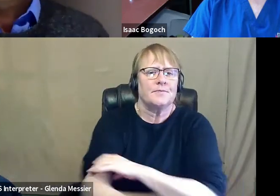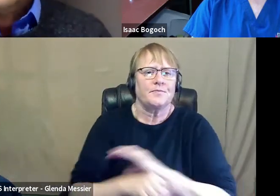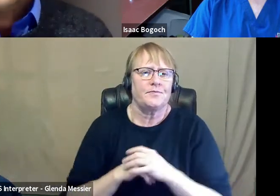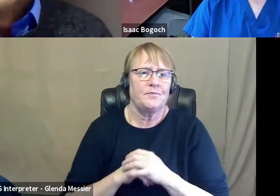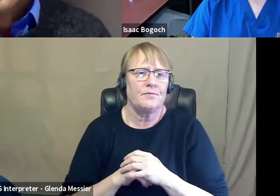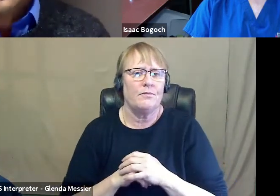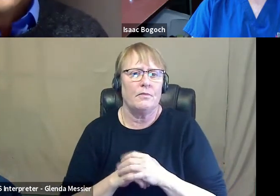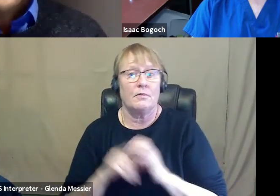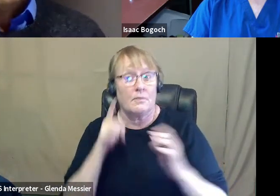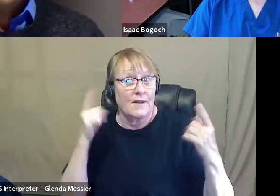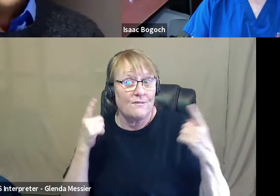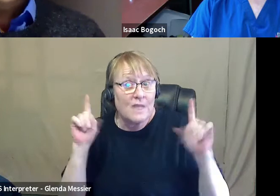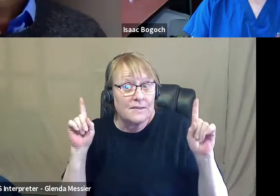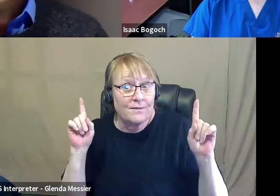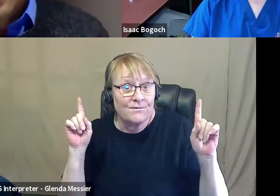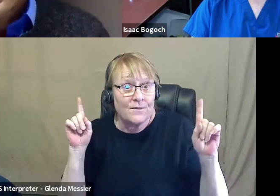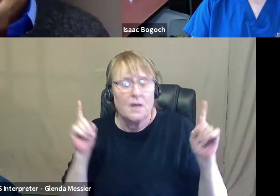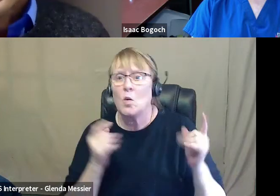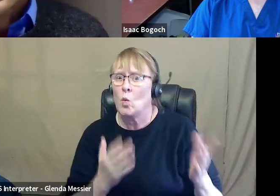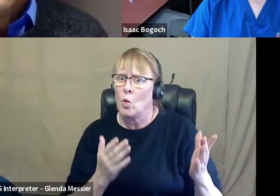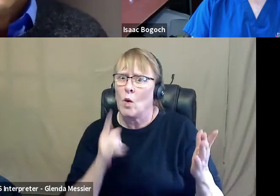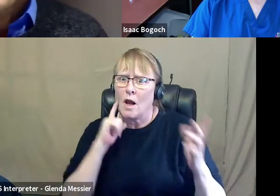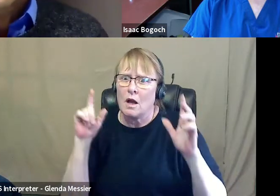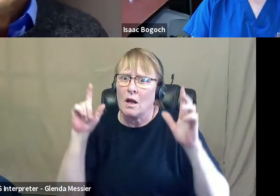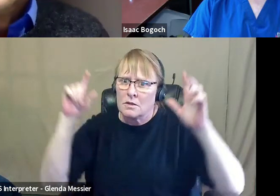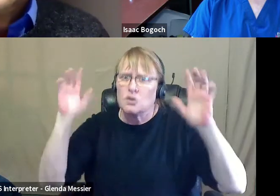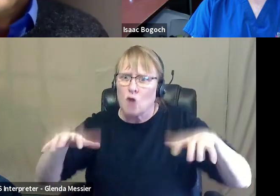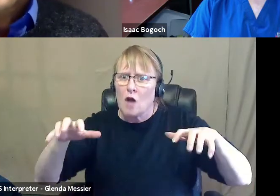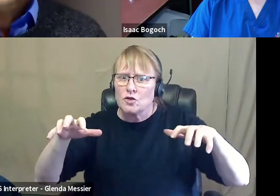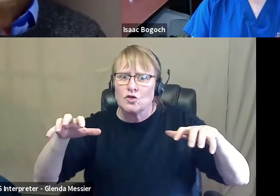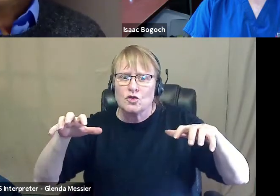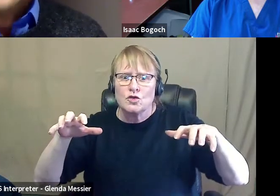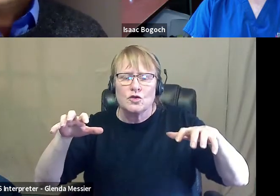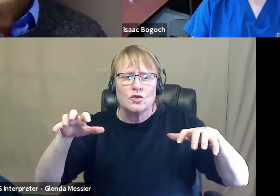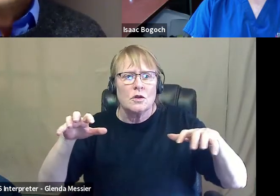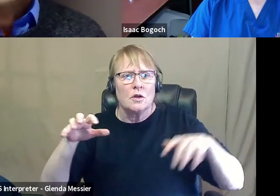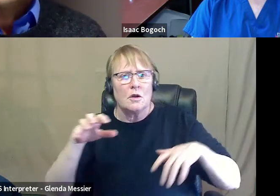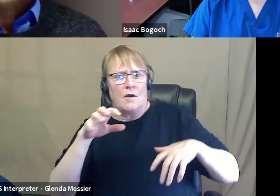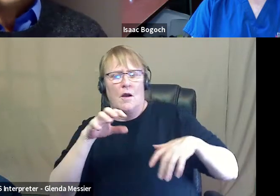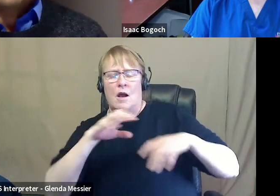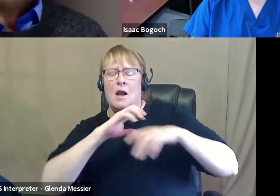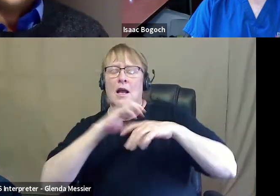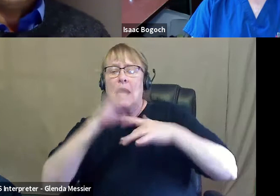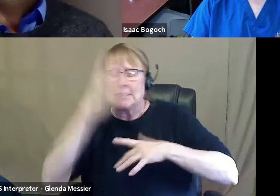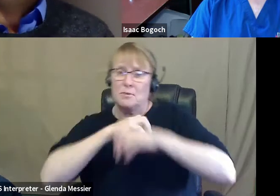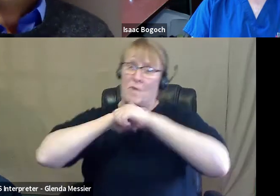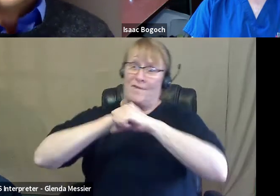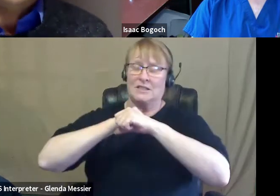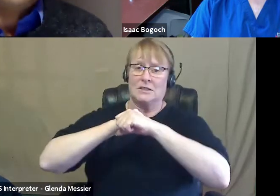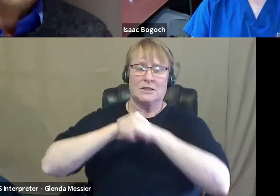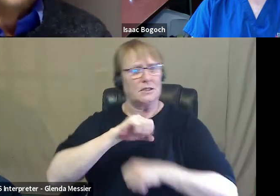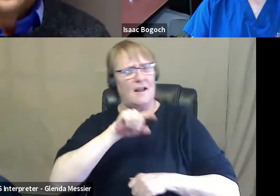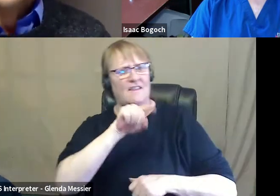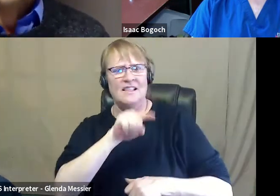So how effective were they? Well, quite astonishingly, when we looked at their ability to prevent illness, they both came in